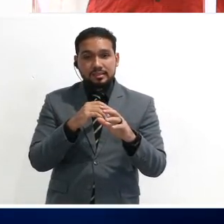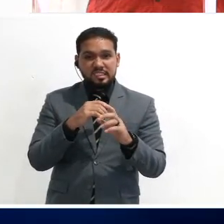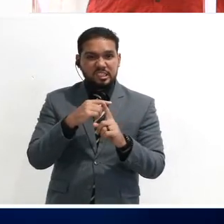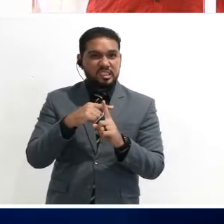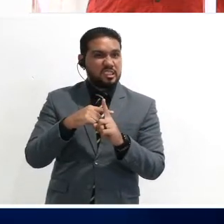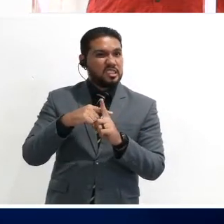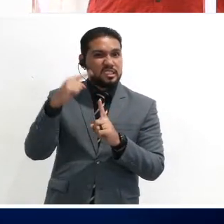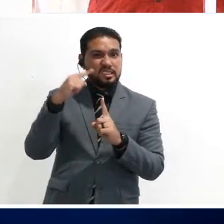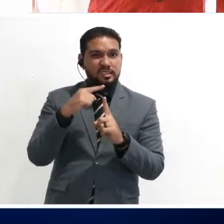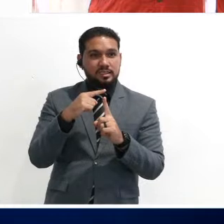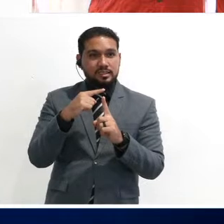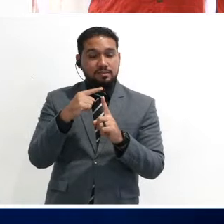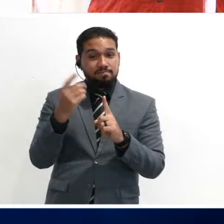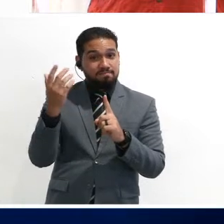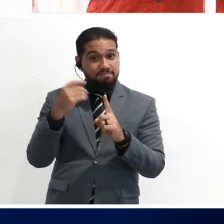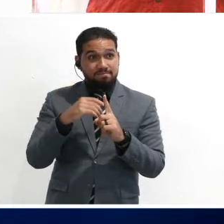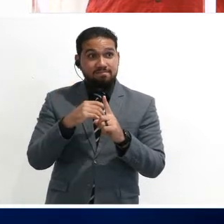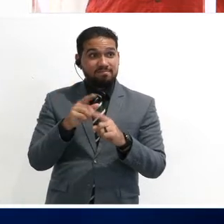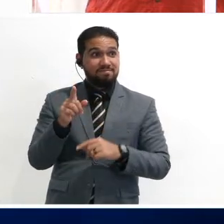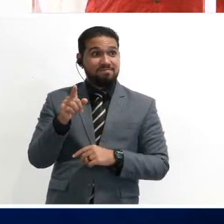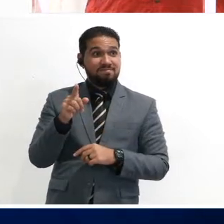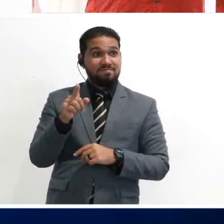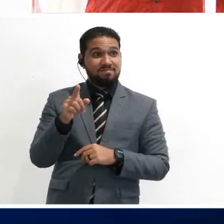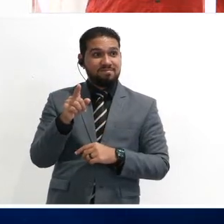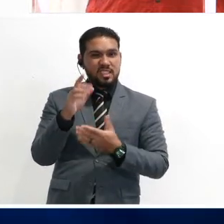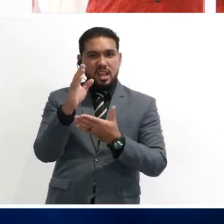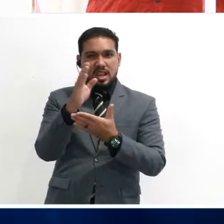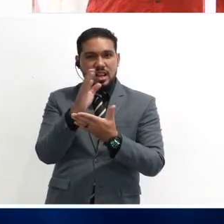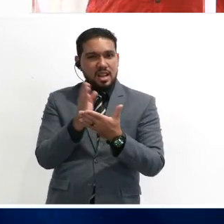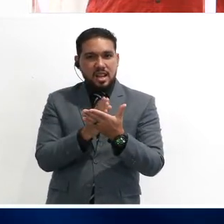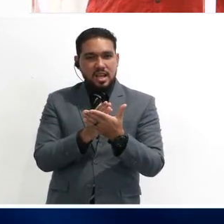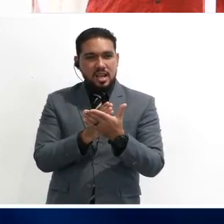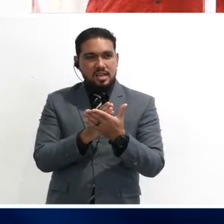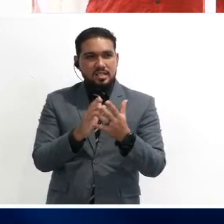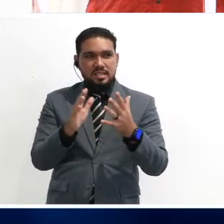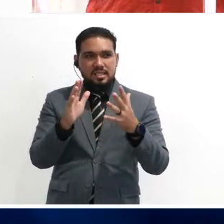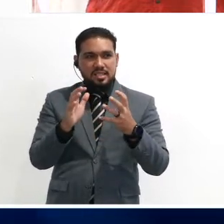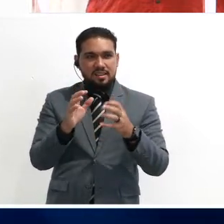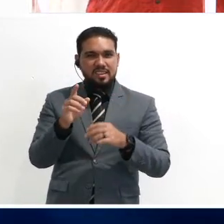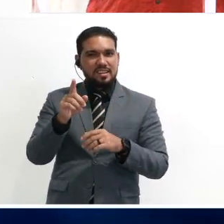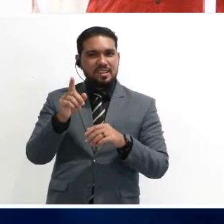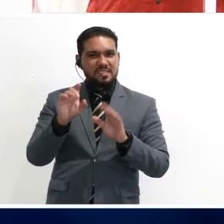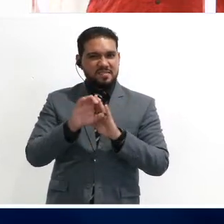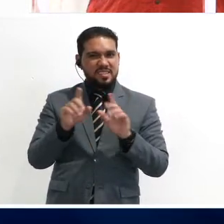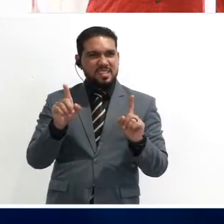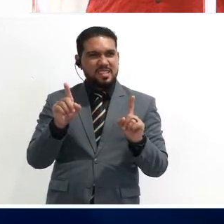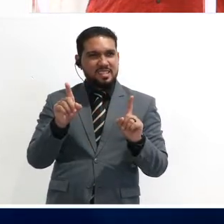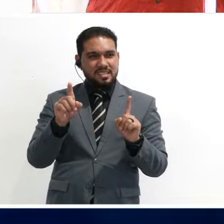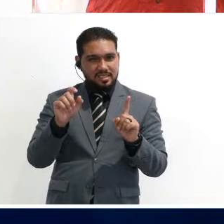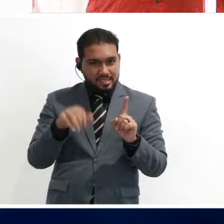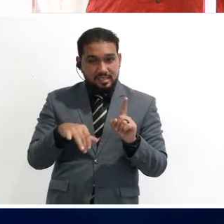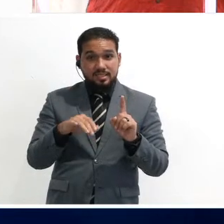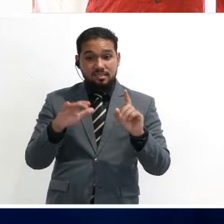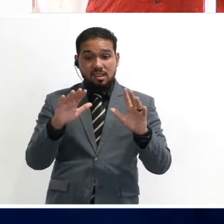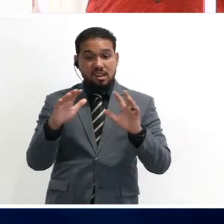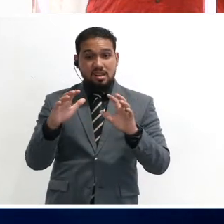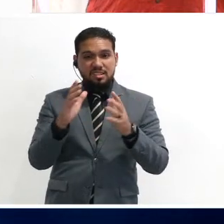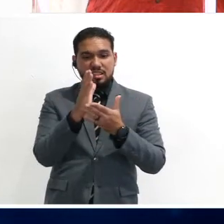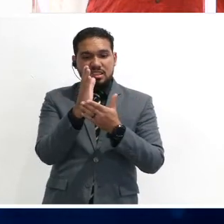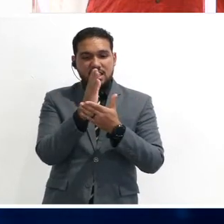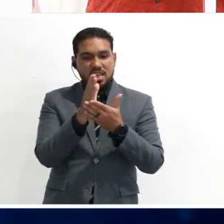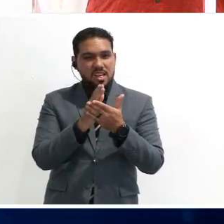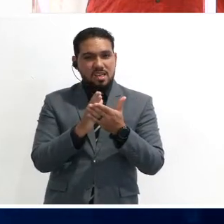this is a crack between a chip scale package and a printed circuit board. So I'll just go back for a